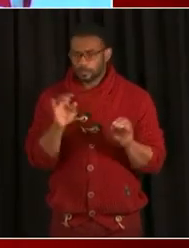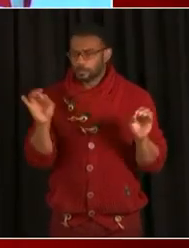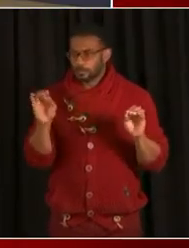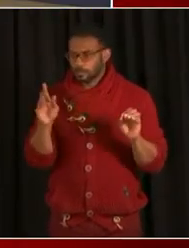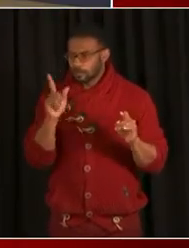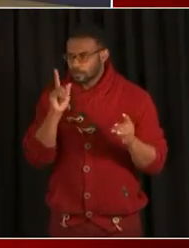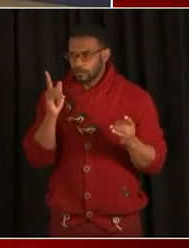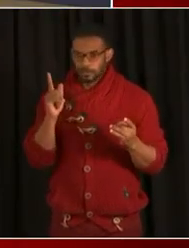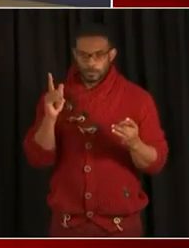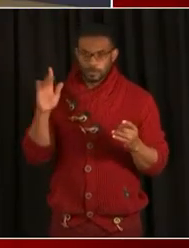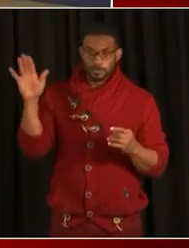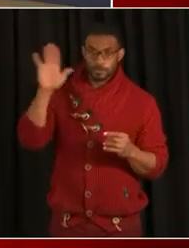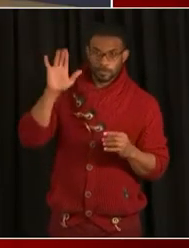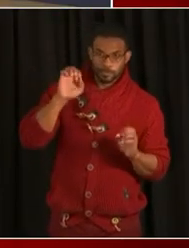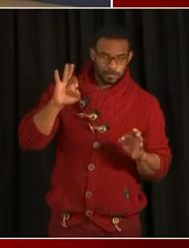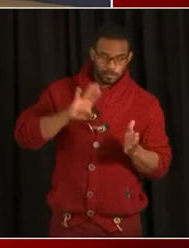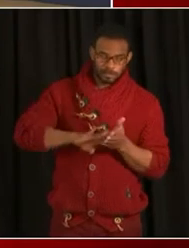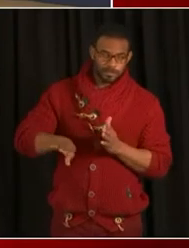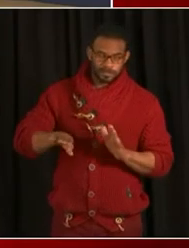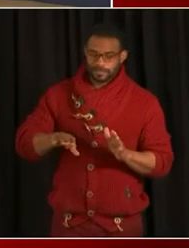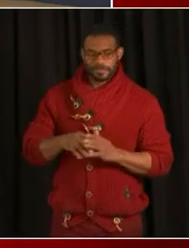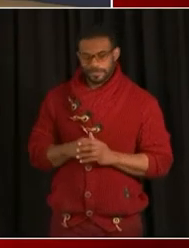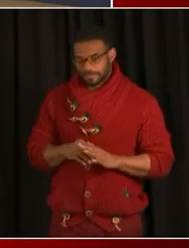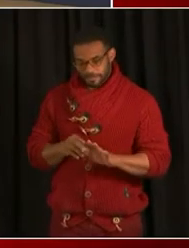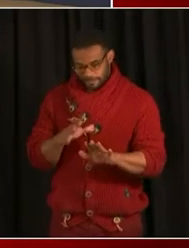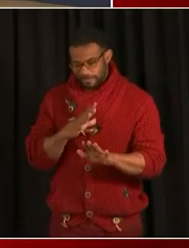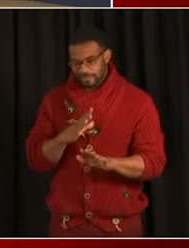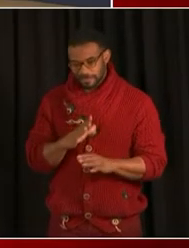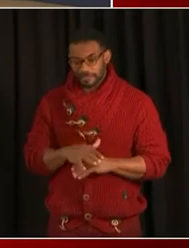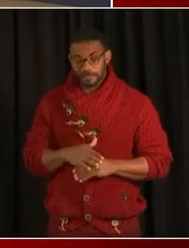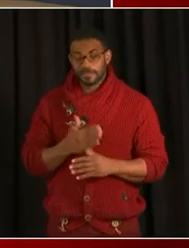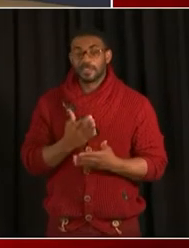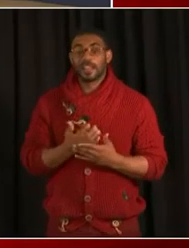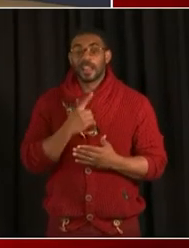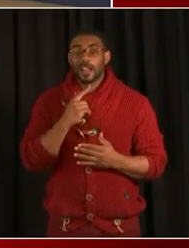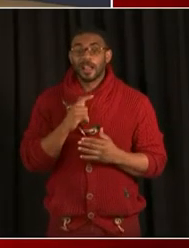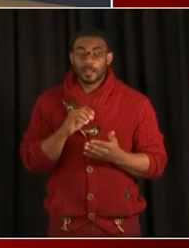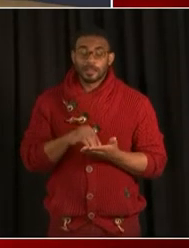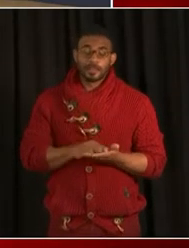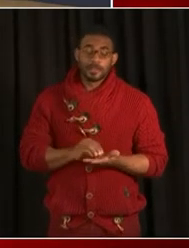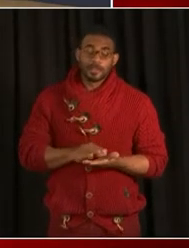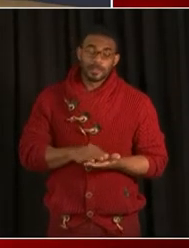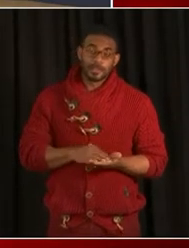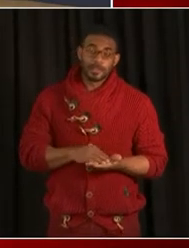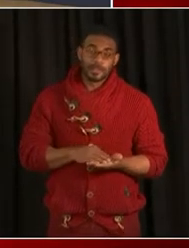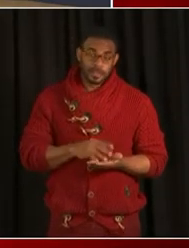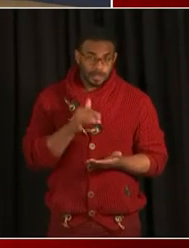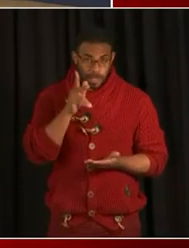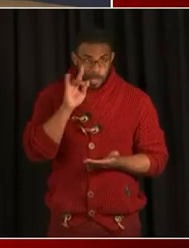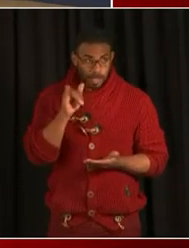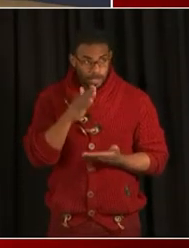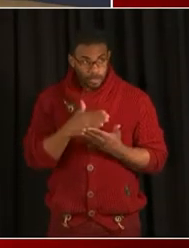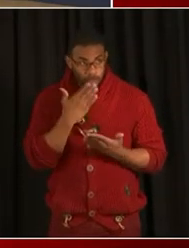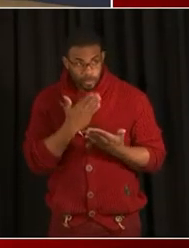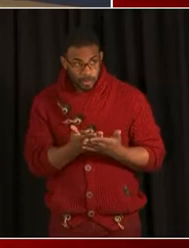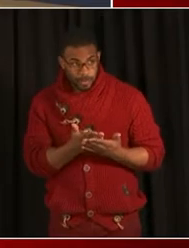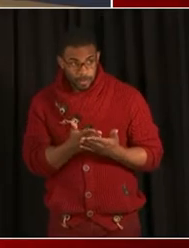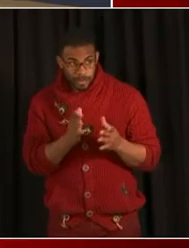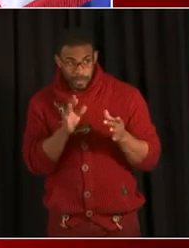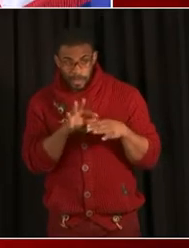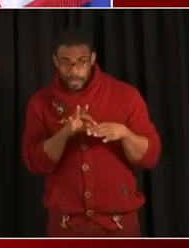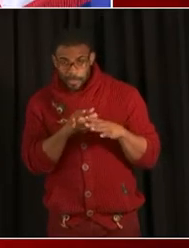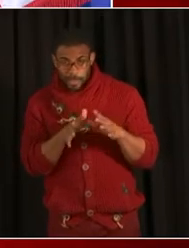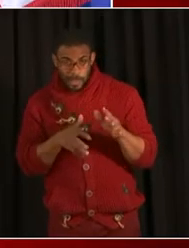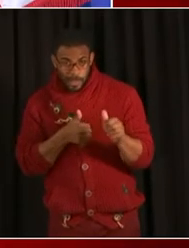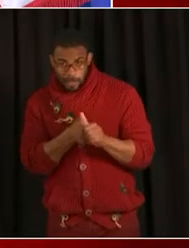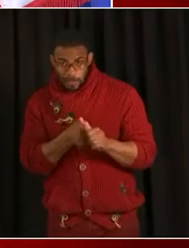nobody was waving you off at all. In fact, I was actually taking down notes because that looks like some good